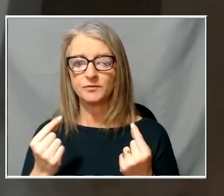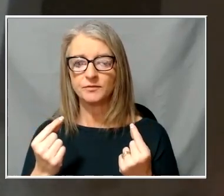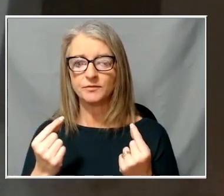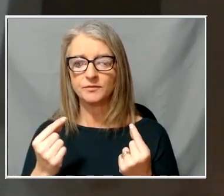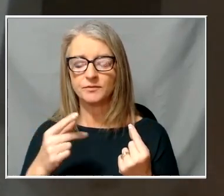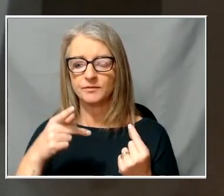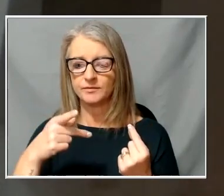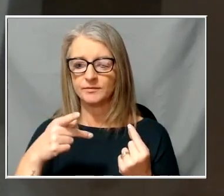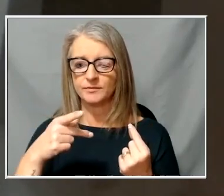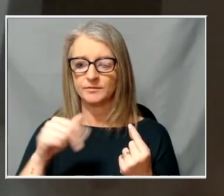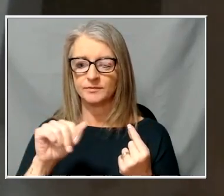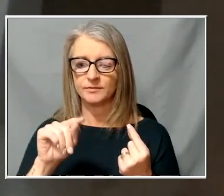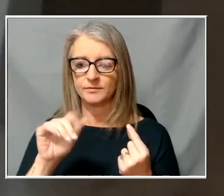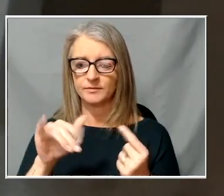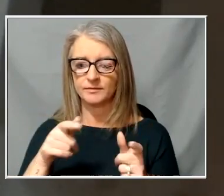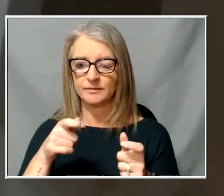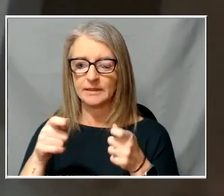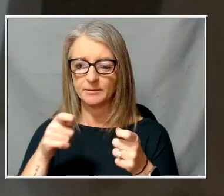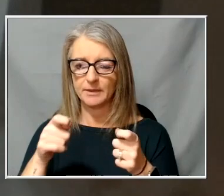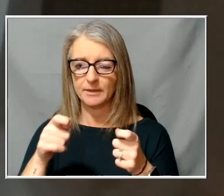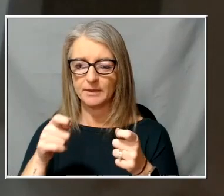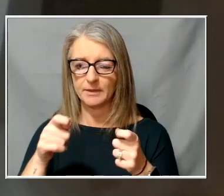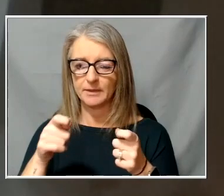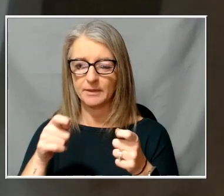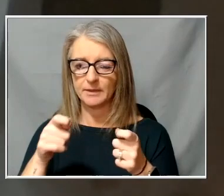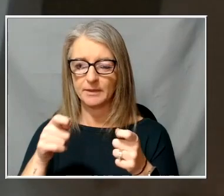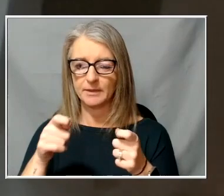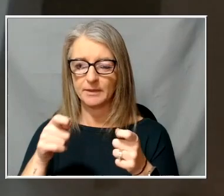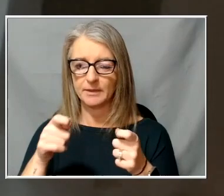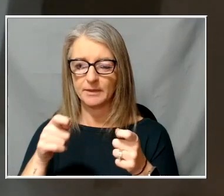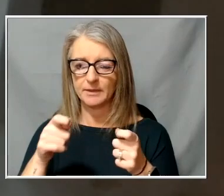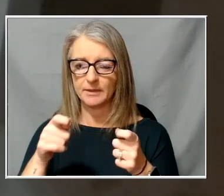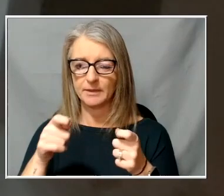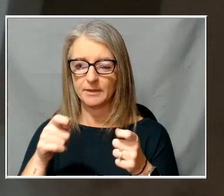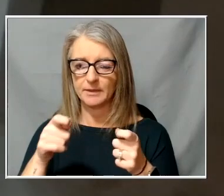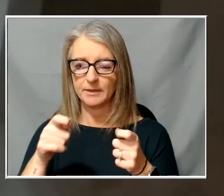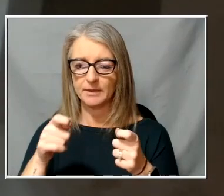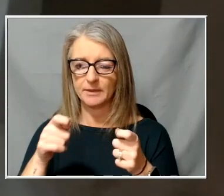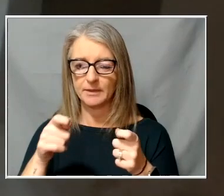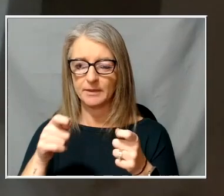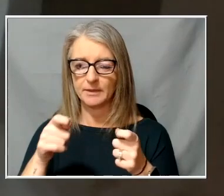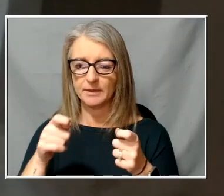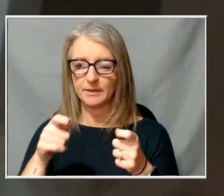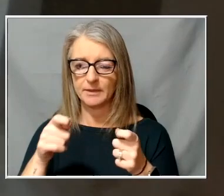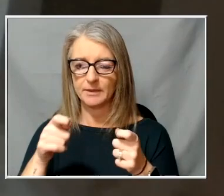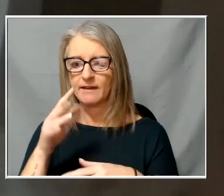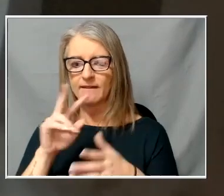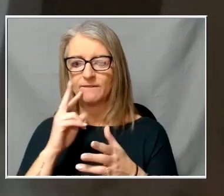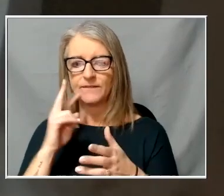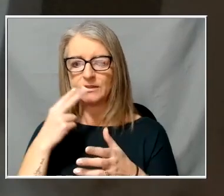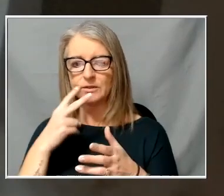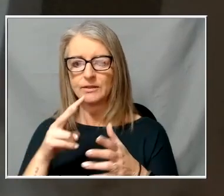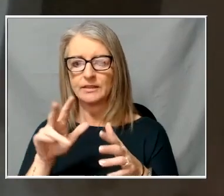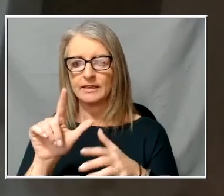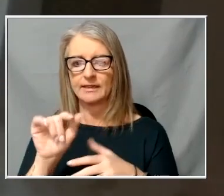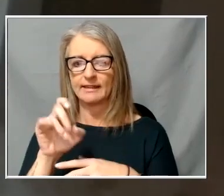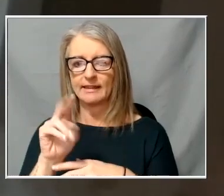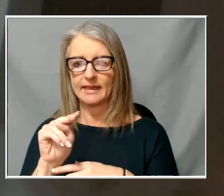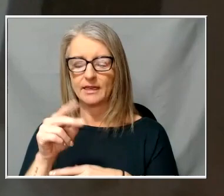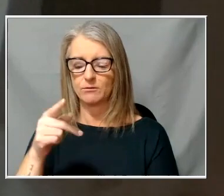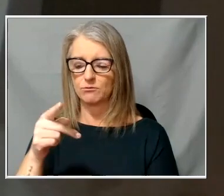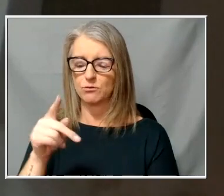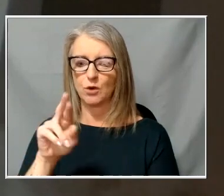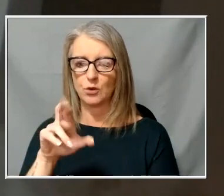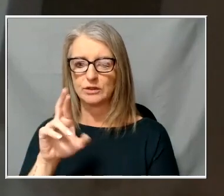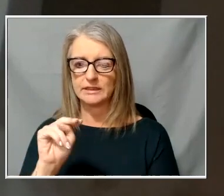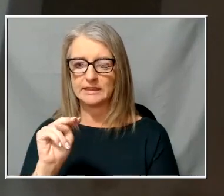have Patty explain to you the plate of where most of what you eat are vegetables and a lean protein, and then some